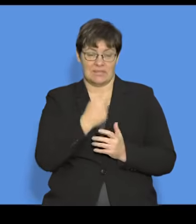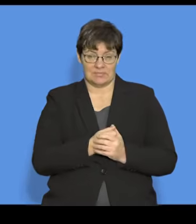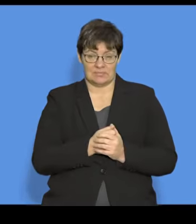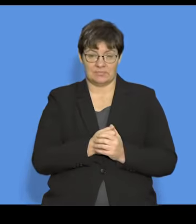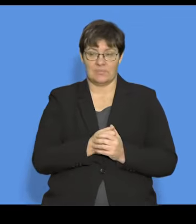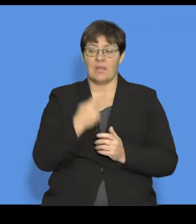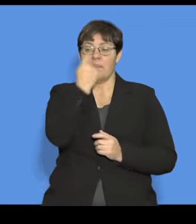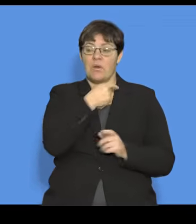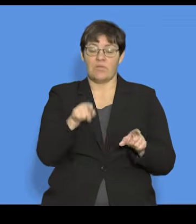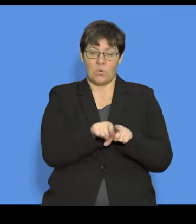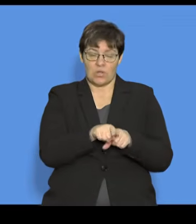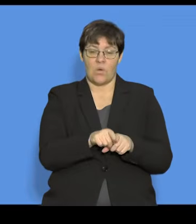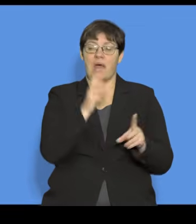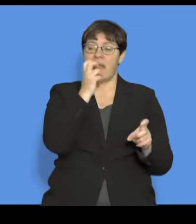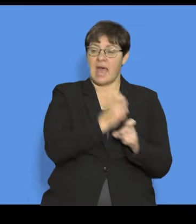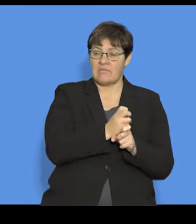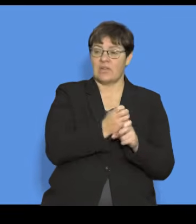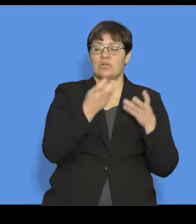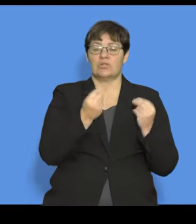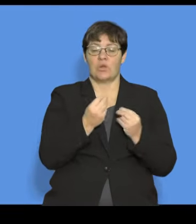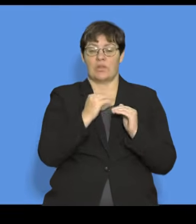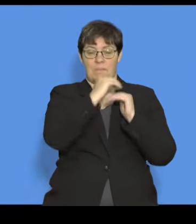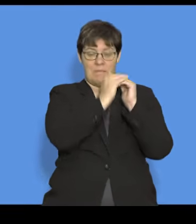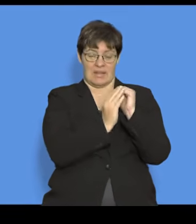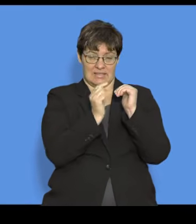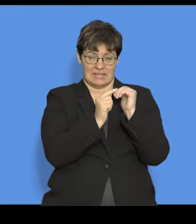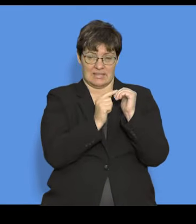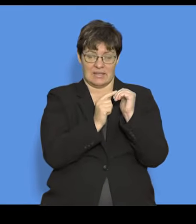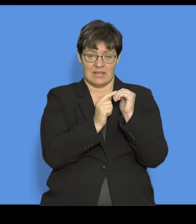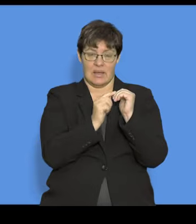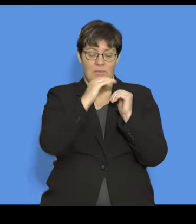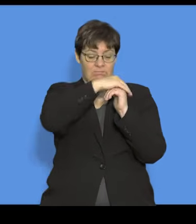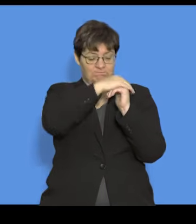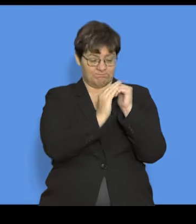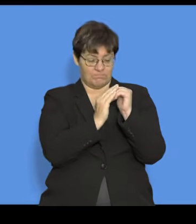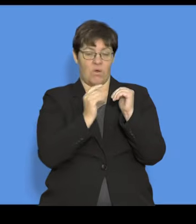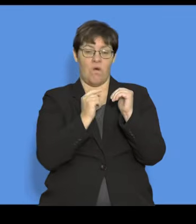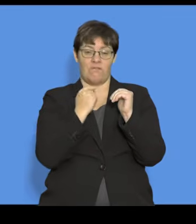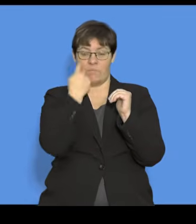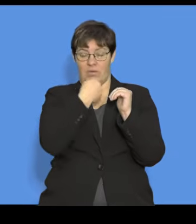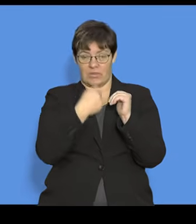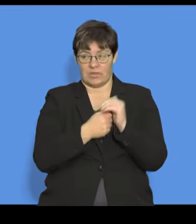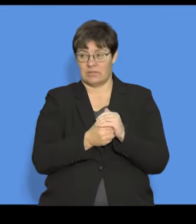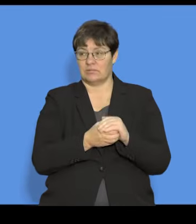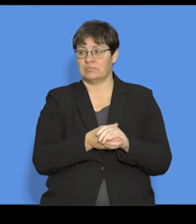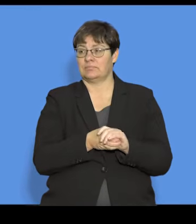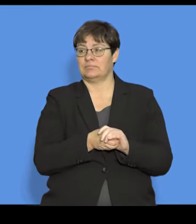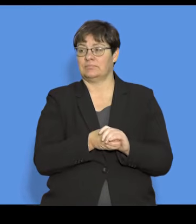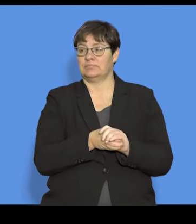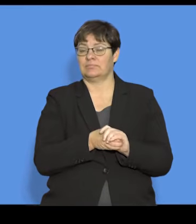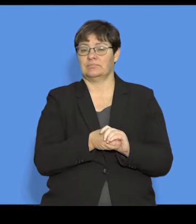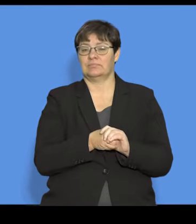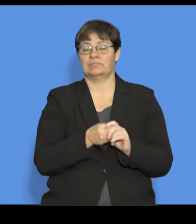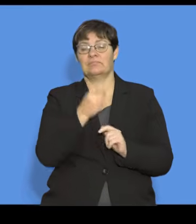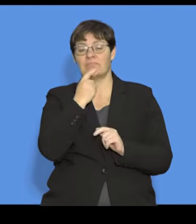The mouth also consists of a hard and soft palate, which forms the roof of the mouth. So the roof of the mouth, as you look